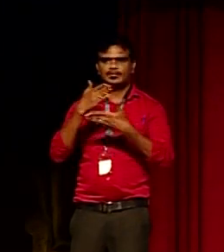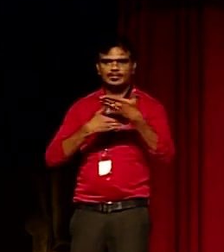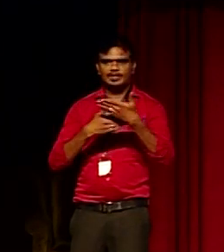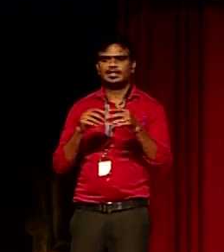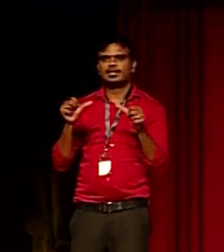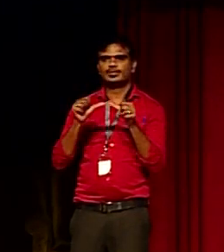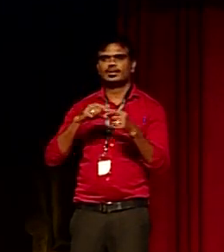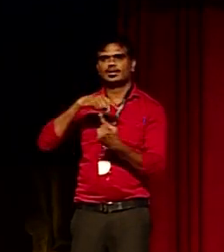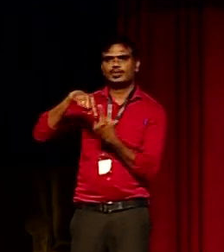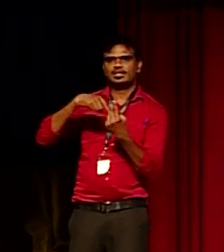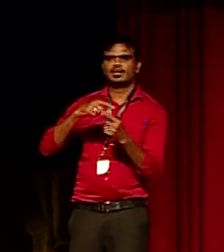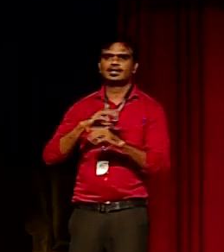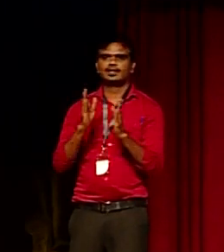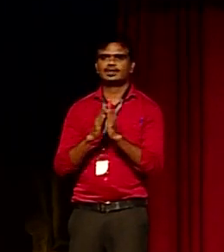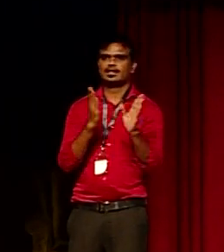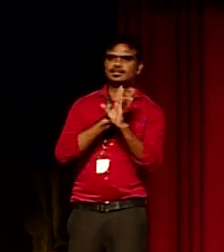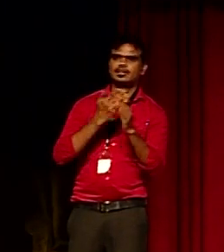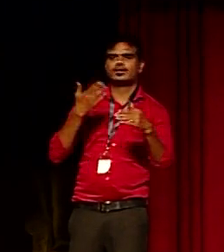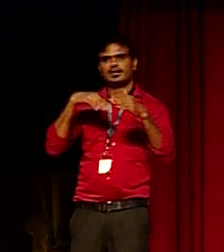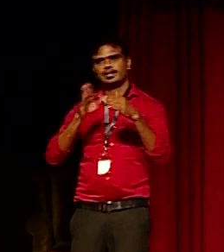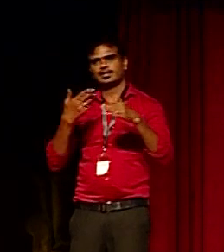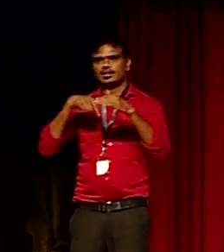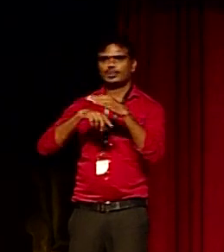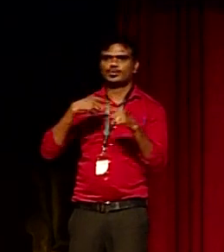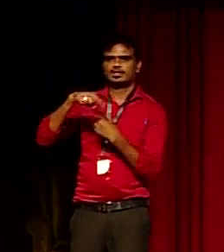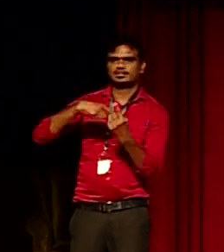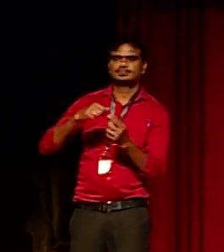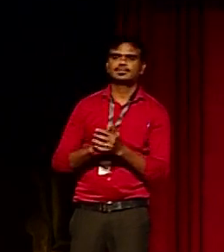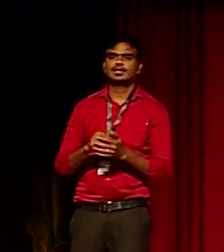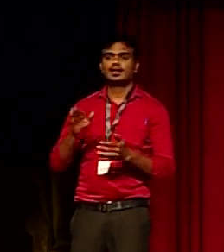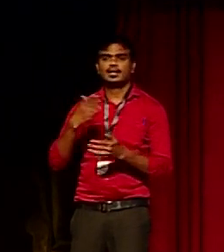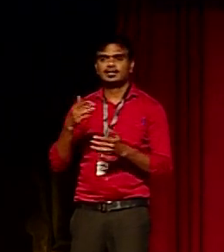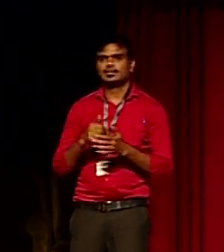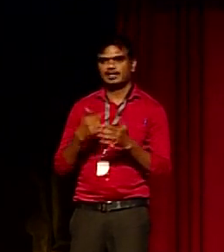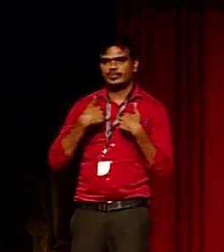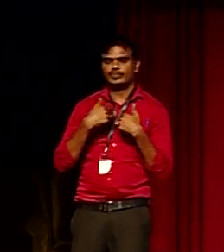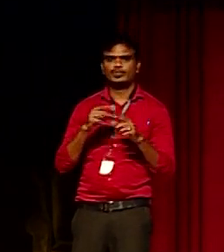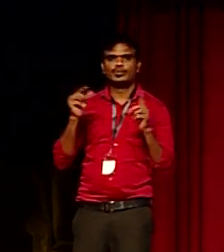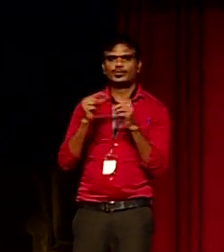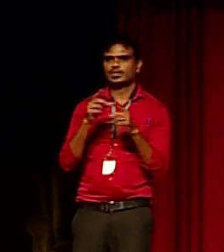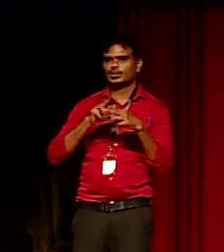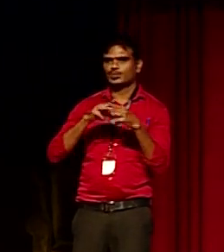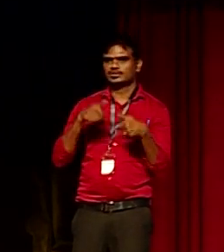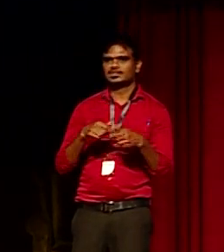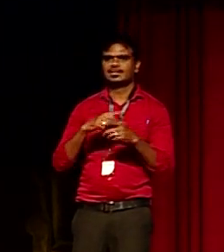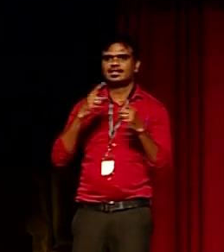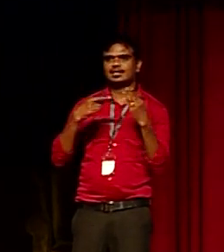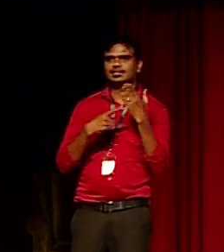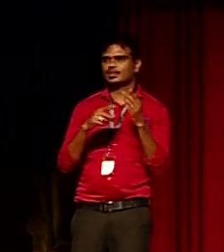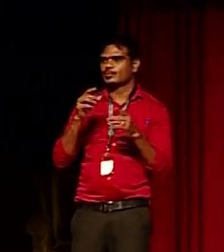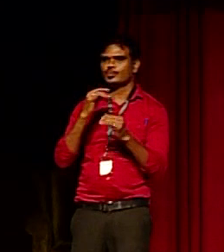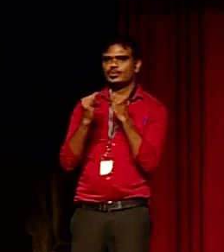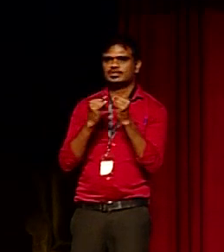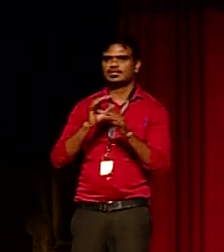limbs started rotating in either external or internal rotation. And with prolonged use, the threaded portions